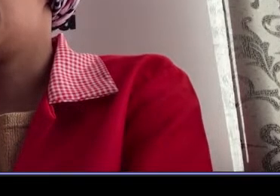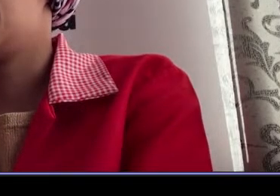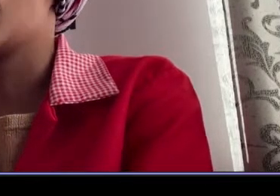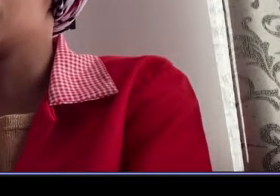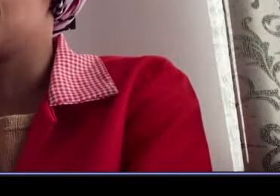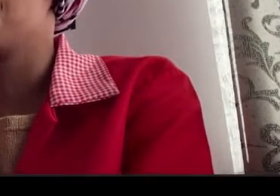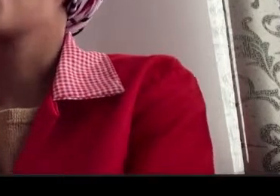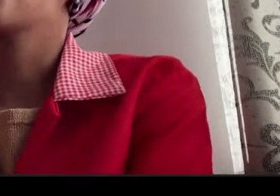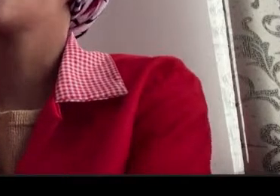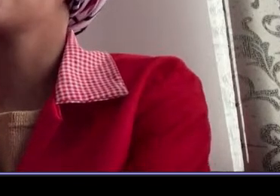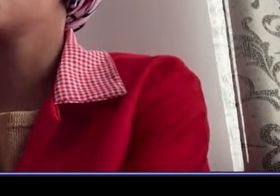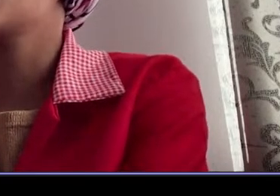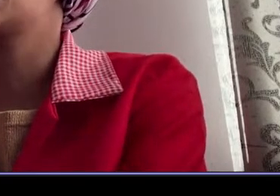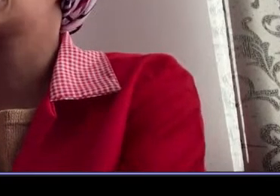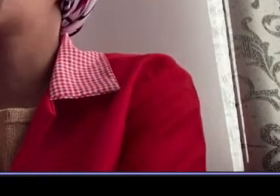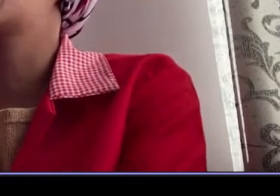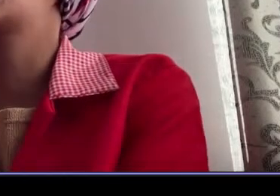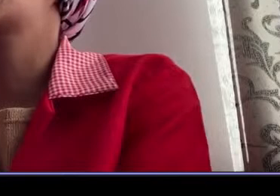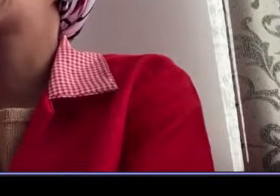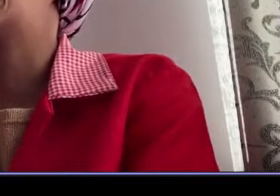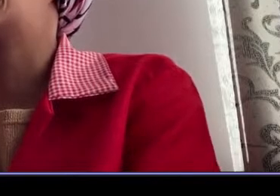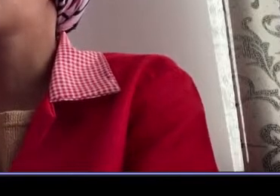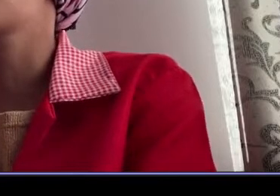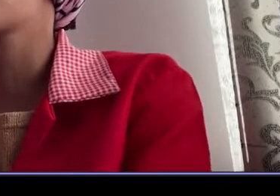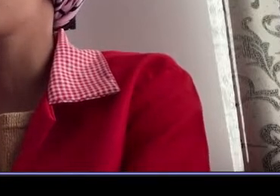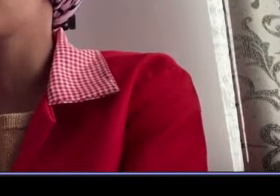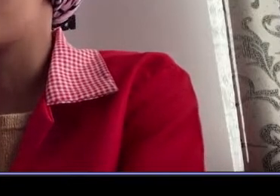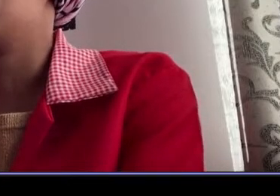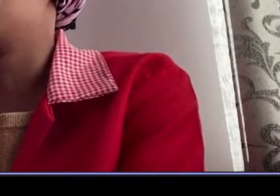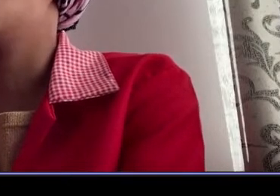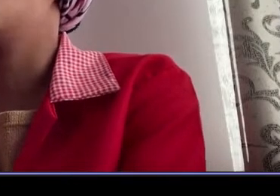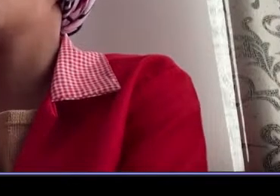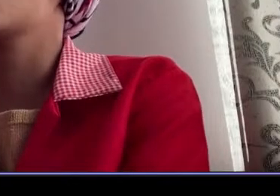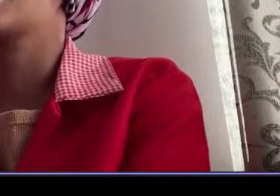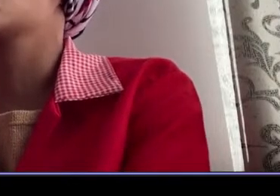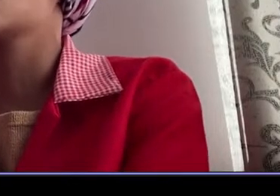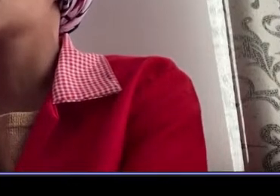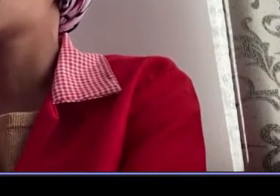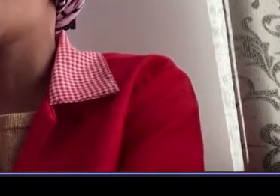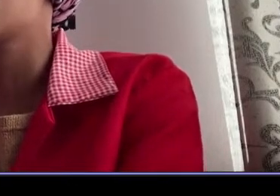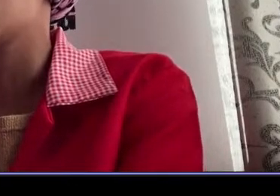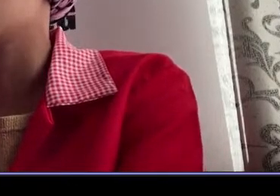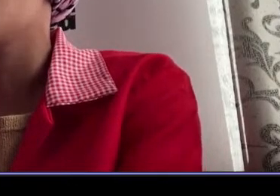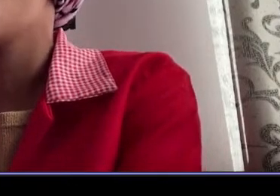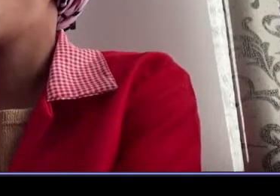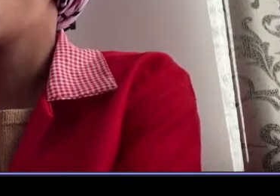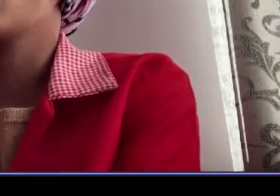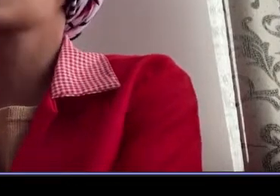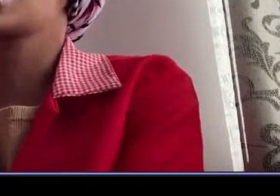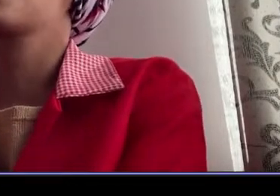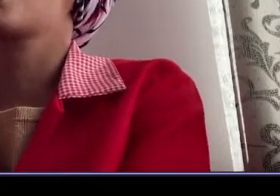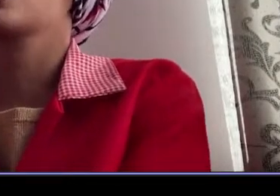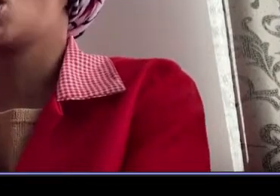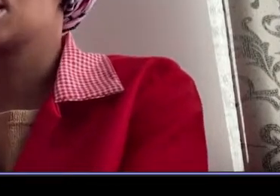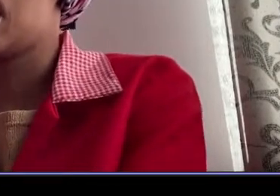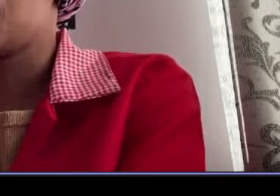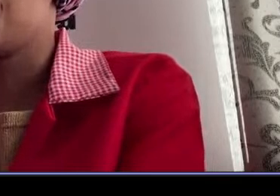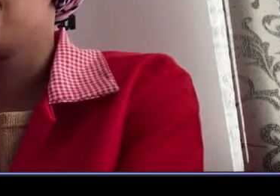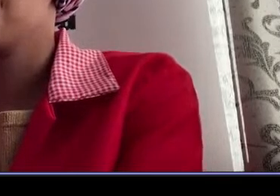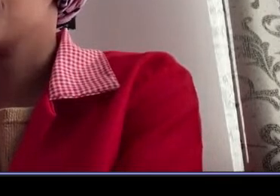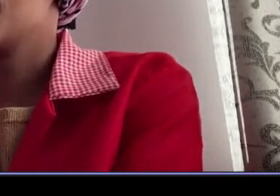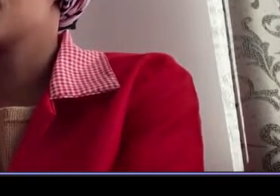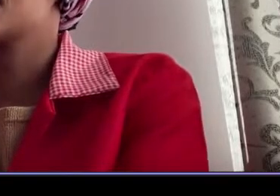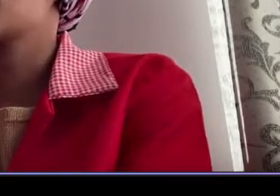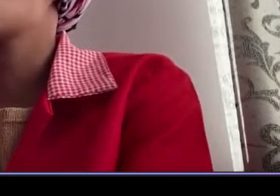of shelter. The Department of Human Settlement is again in the forefront due to the national disaster whilst coming from the